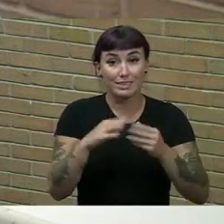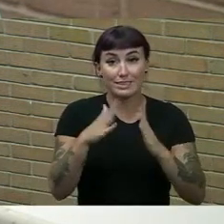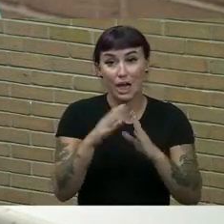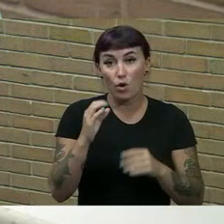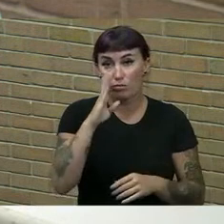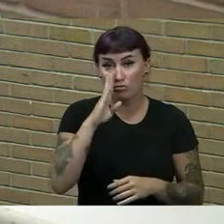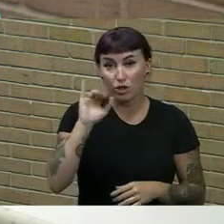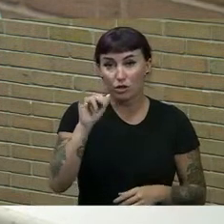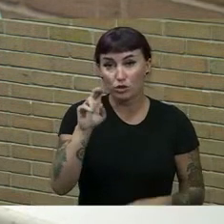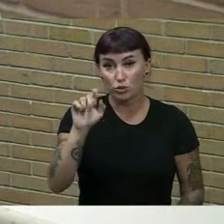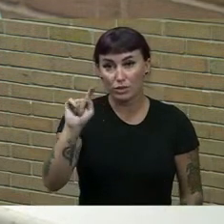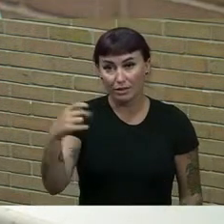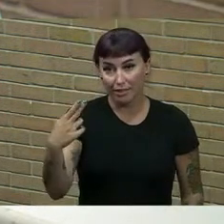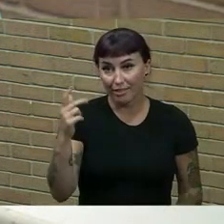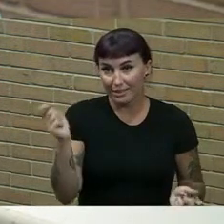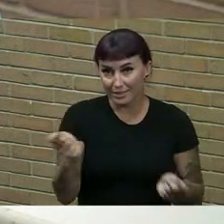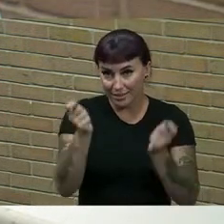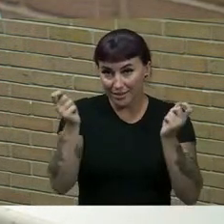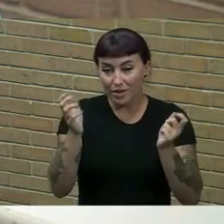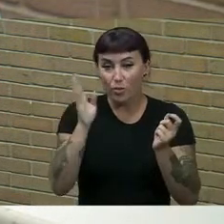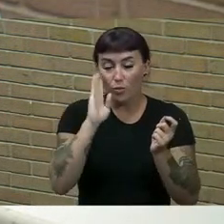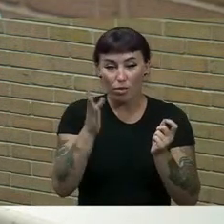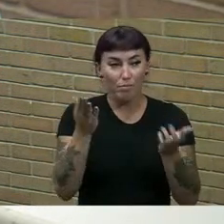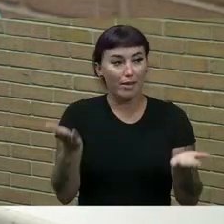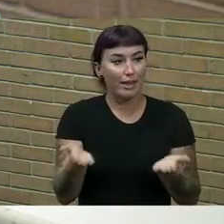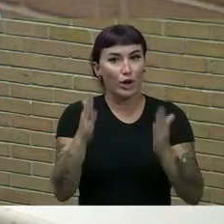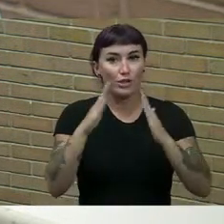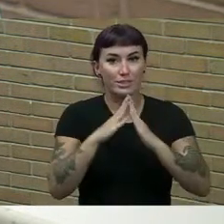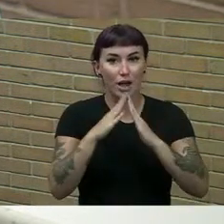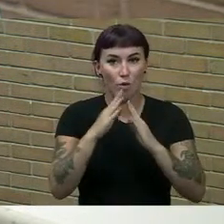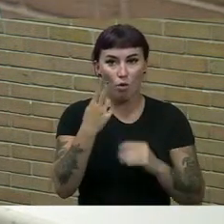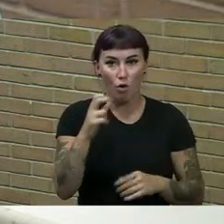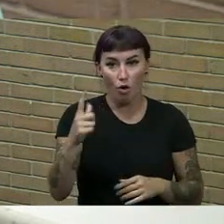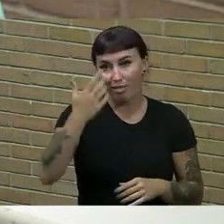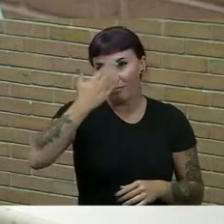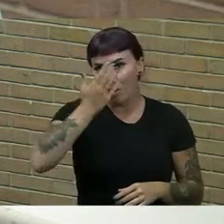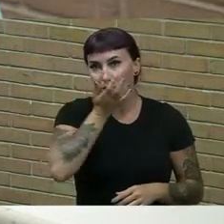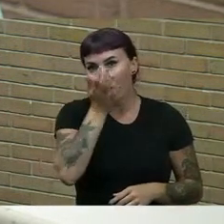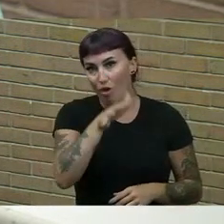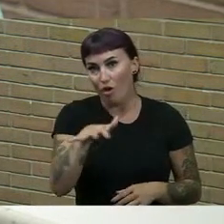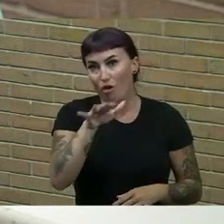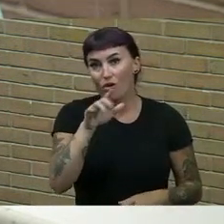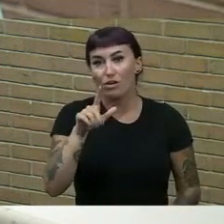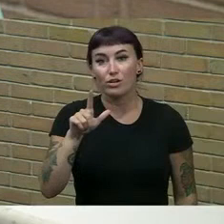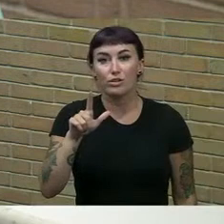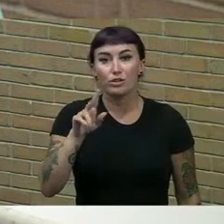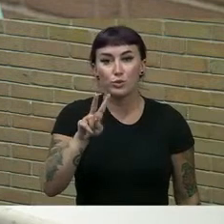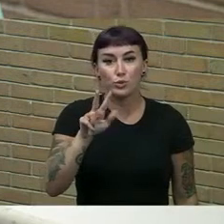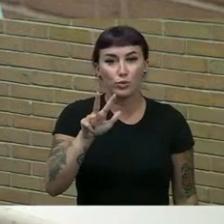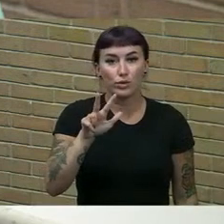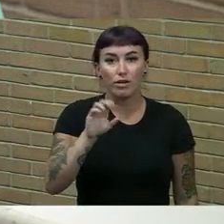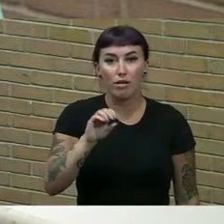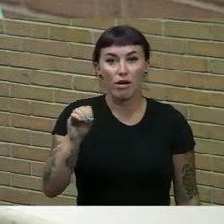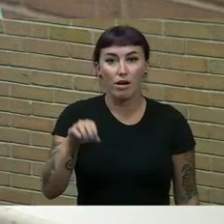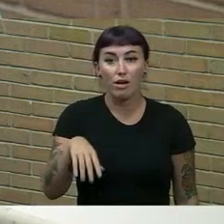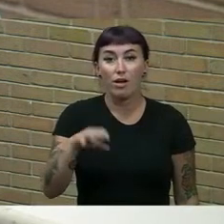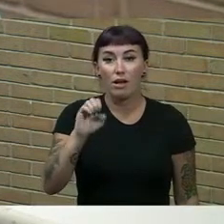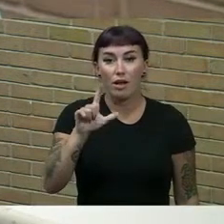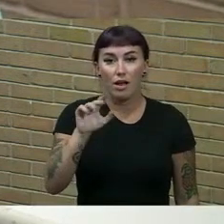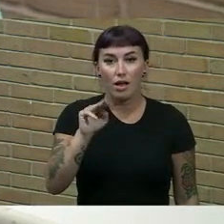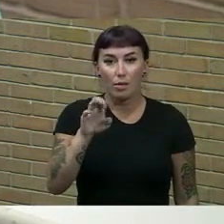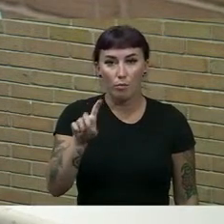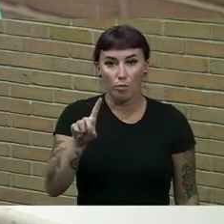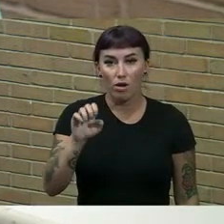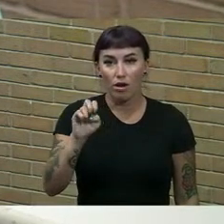Brighton Juneteenth celebration, which will be here at Town Hall on the front lawn, 2300 Elmwood Avenue on Friday,